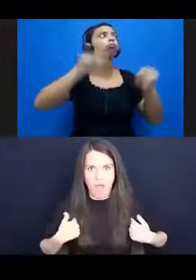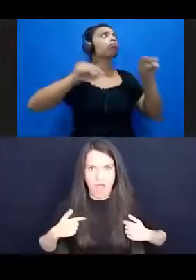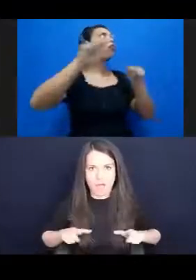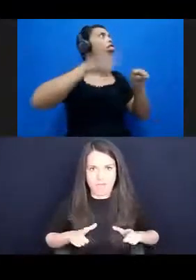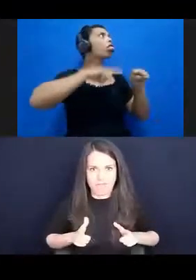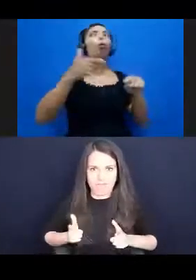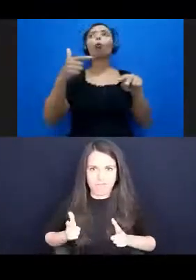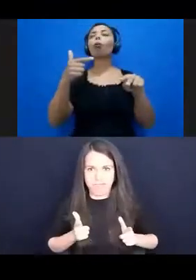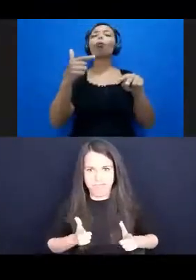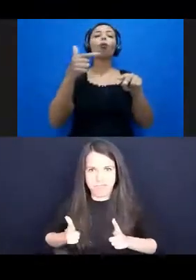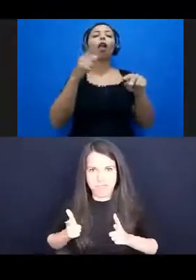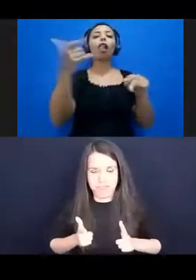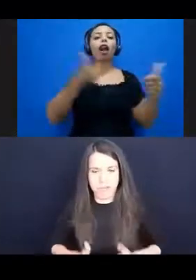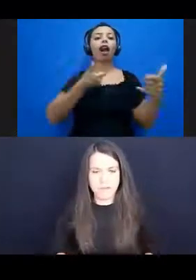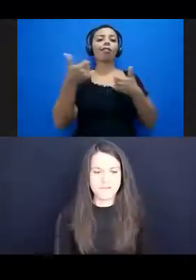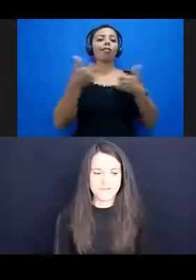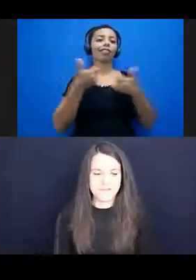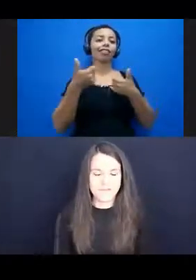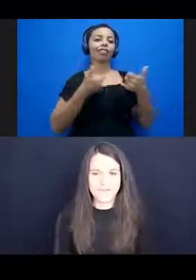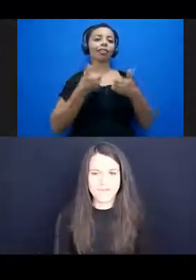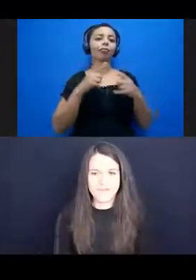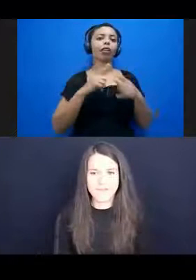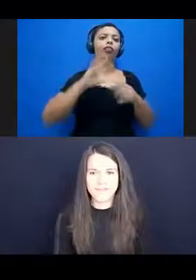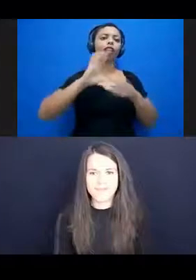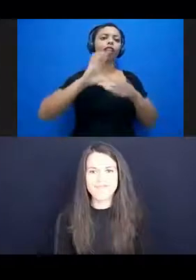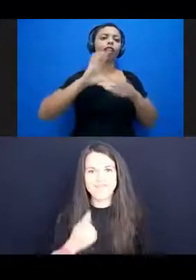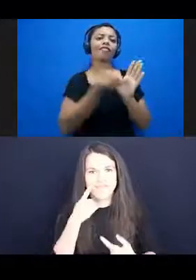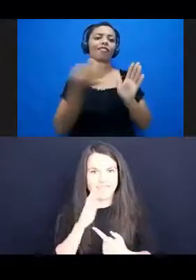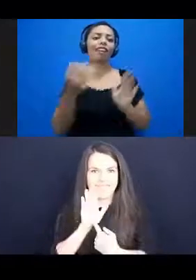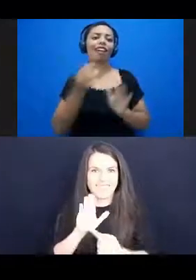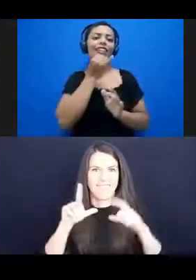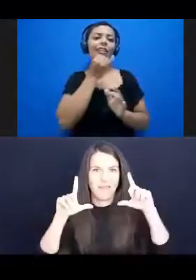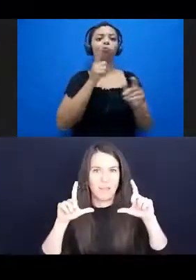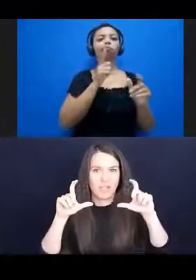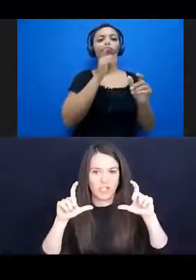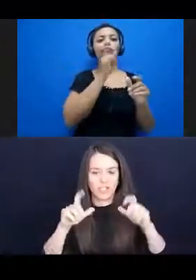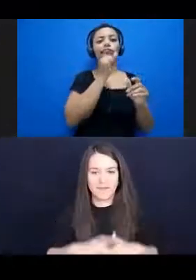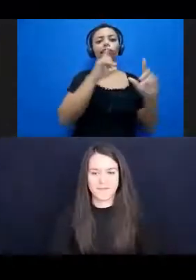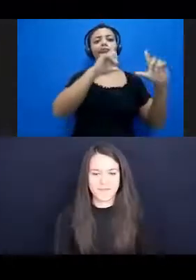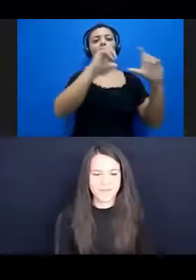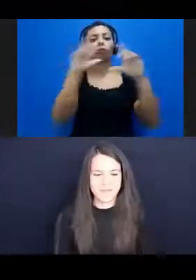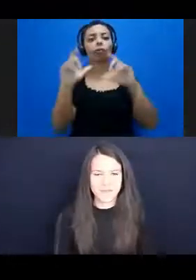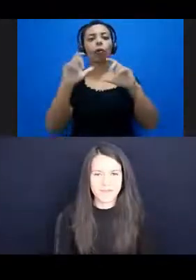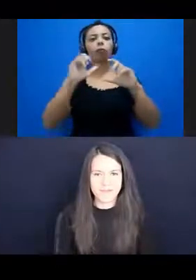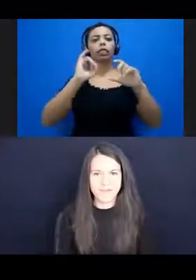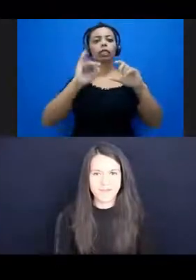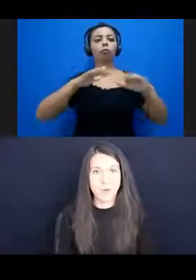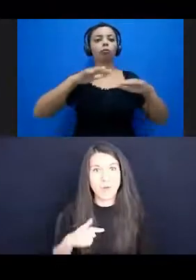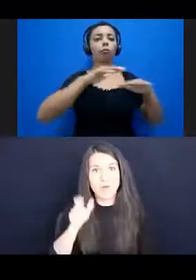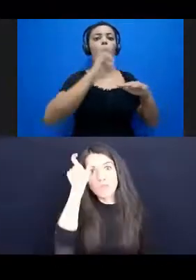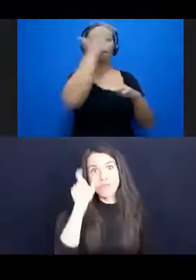And we have some examples, photographs here of this in action. So we can see the user enters the room. So they may